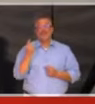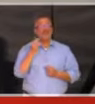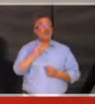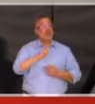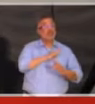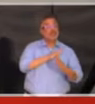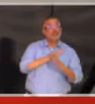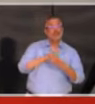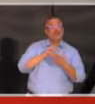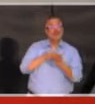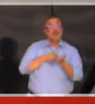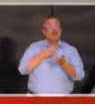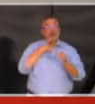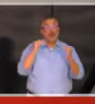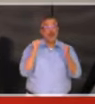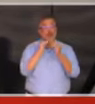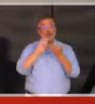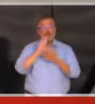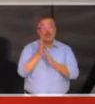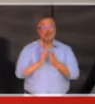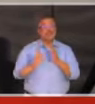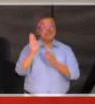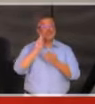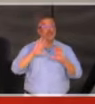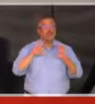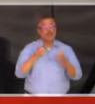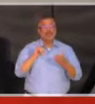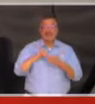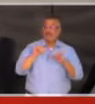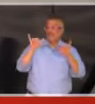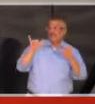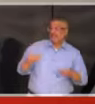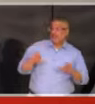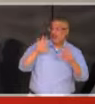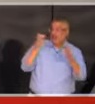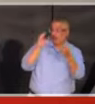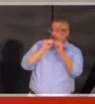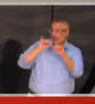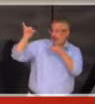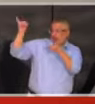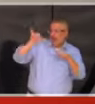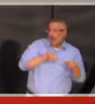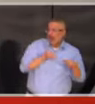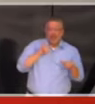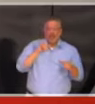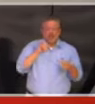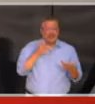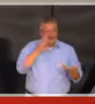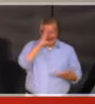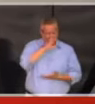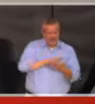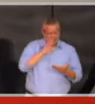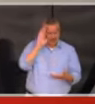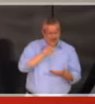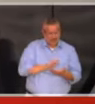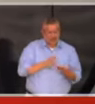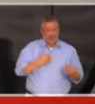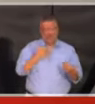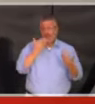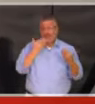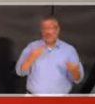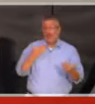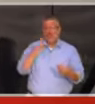barrier by requiring comparable community college classes to have the same course number, reducing student confusion. I want to thank